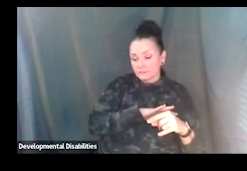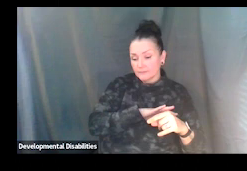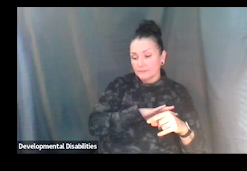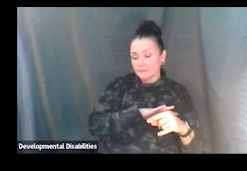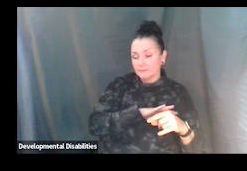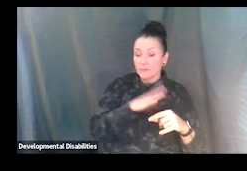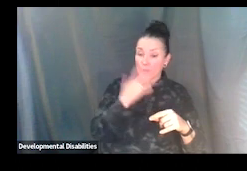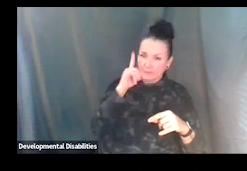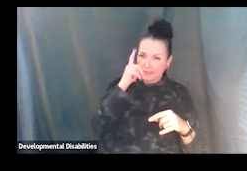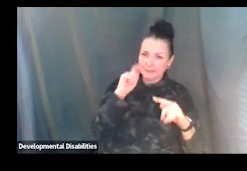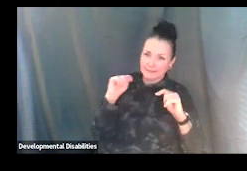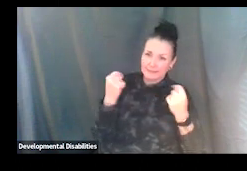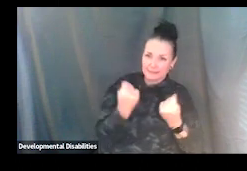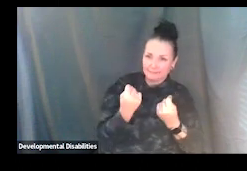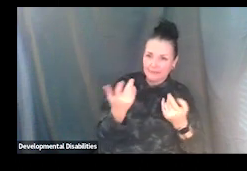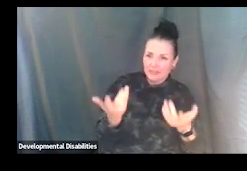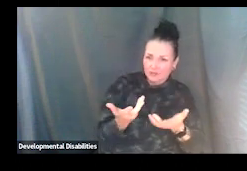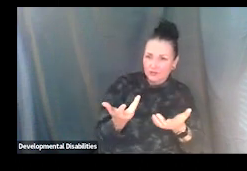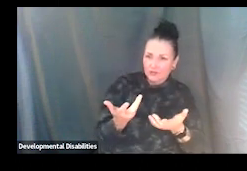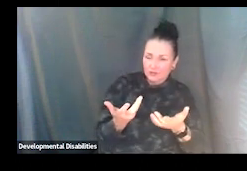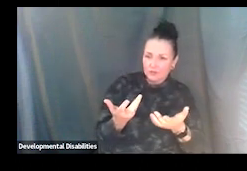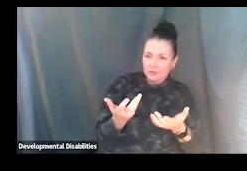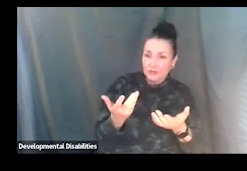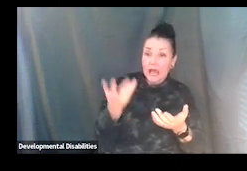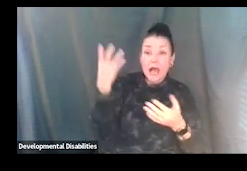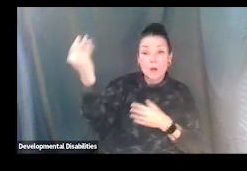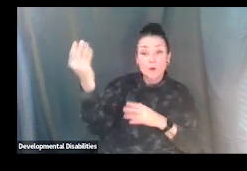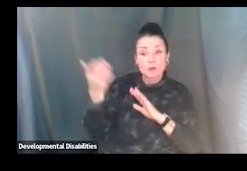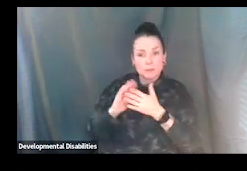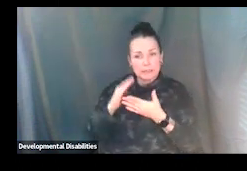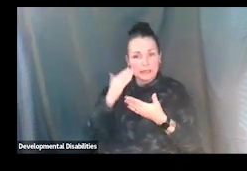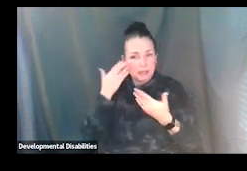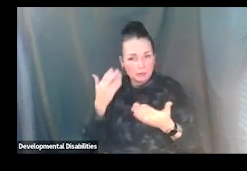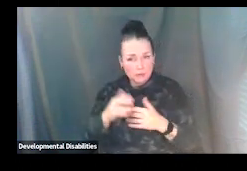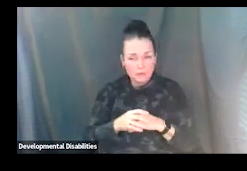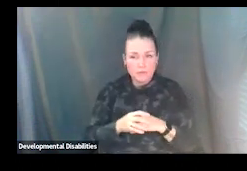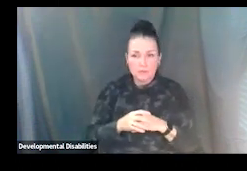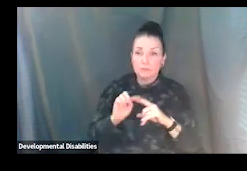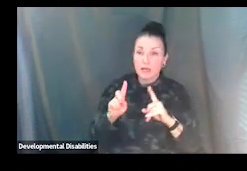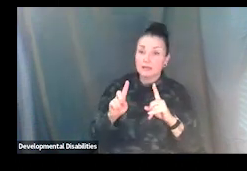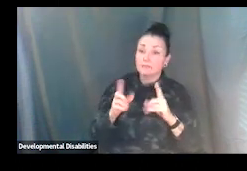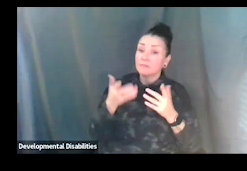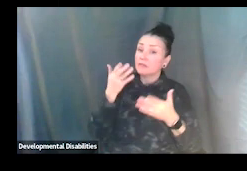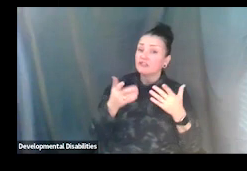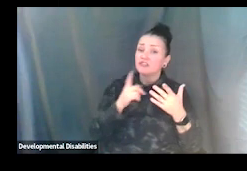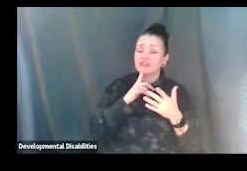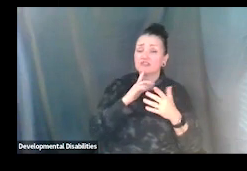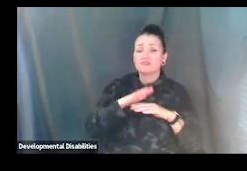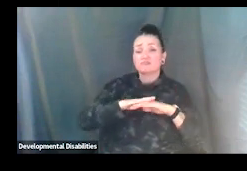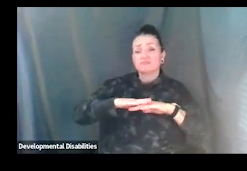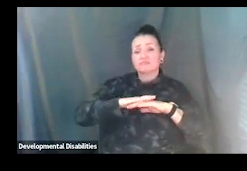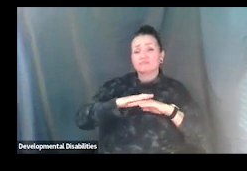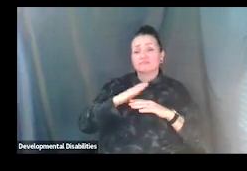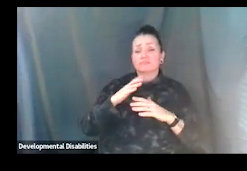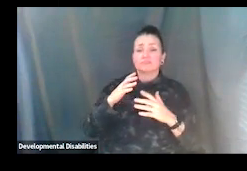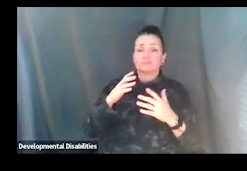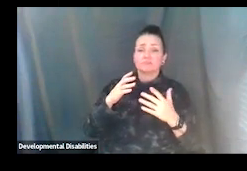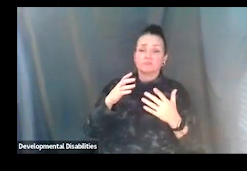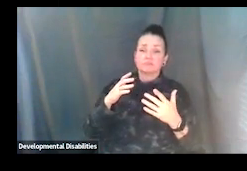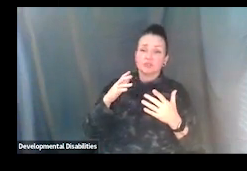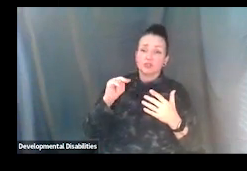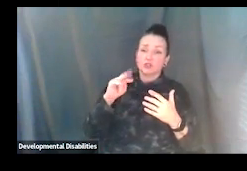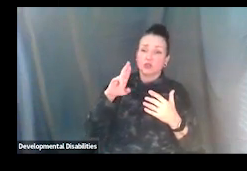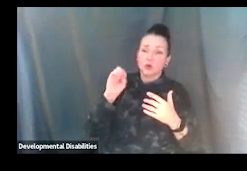difficult. In general, and I can only speak for myself, I think a screening neurological exam just to rule out any other obvious